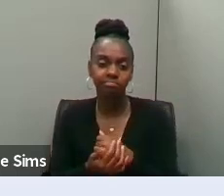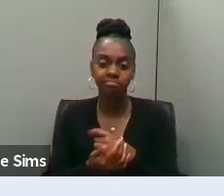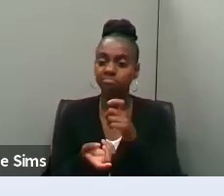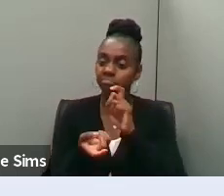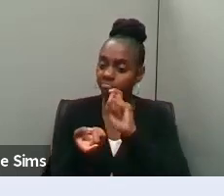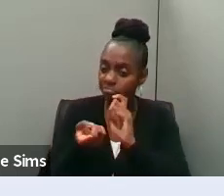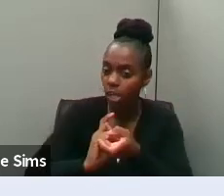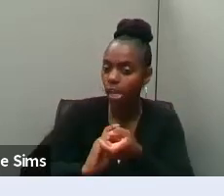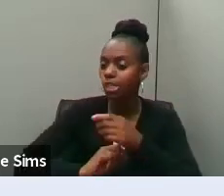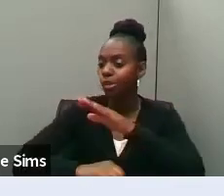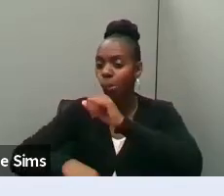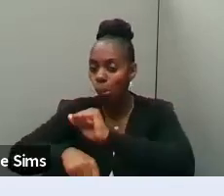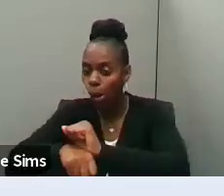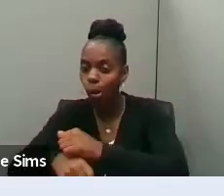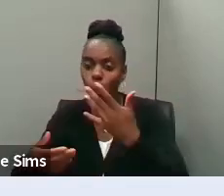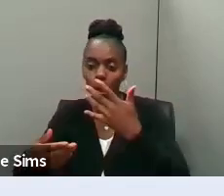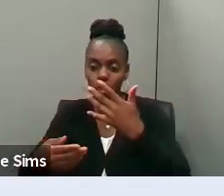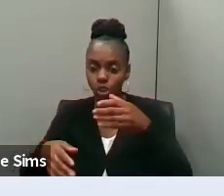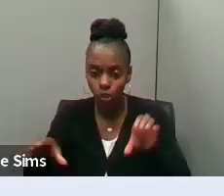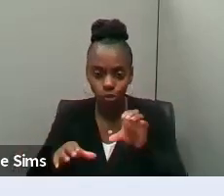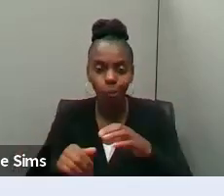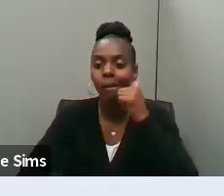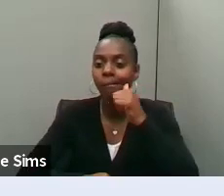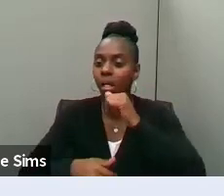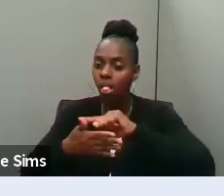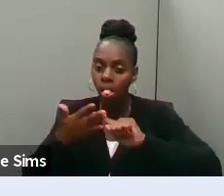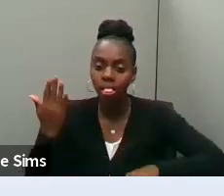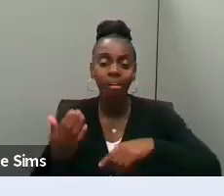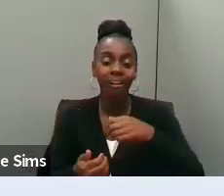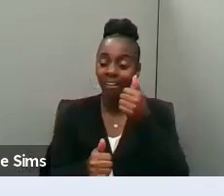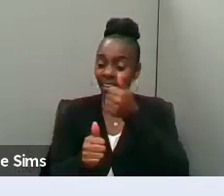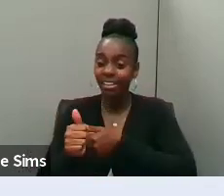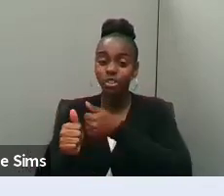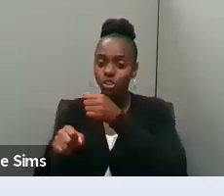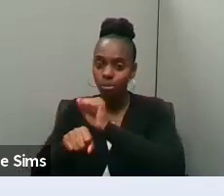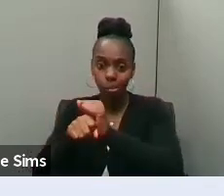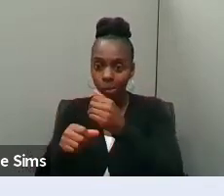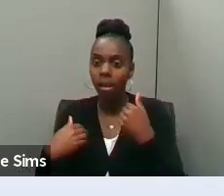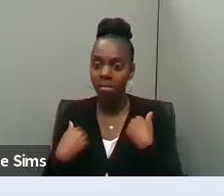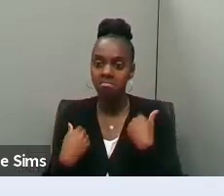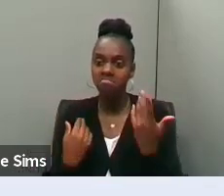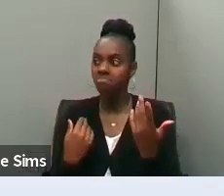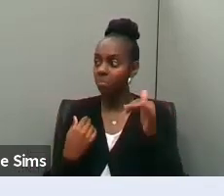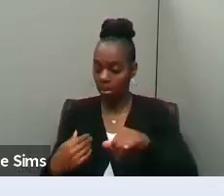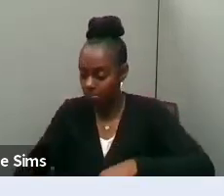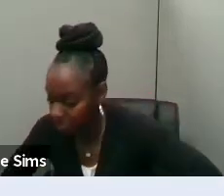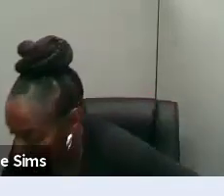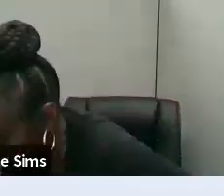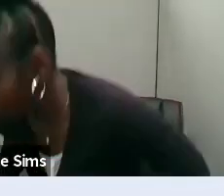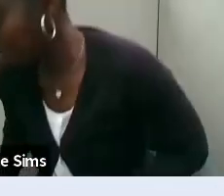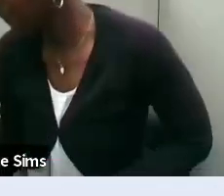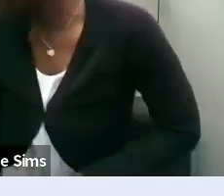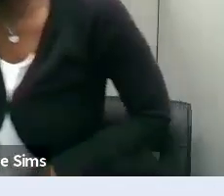change what she's doing, because you know that every employee who has children is going to be in this situation. I would also